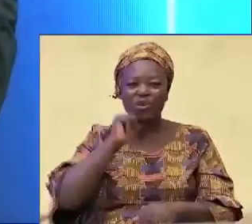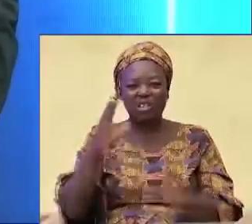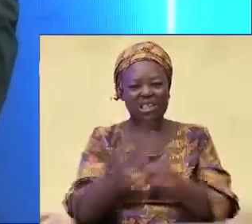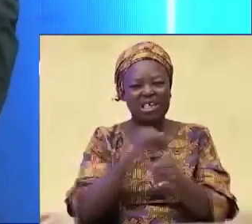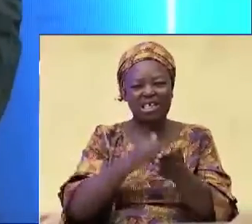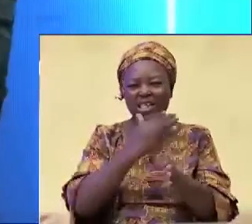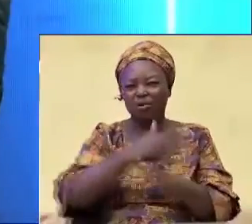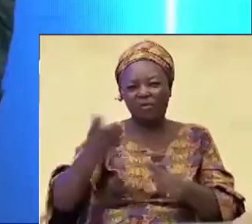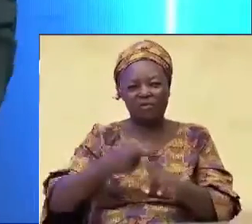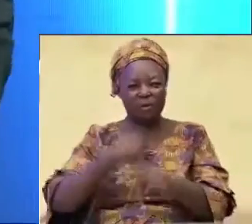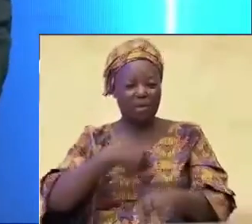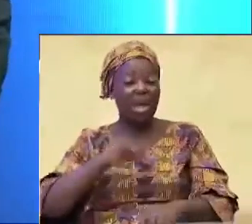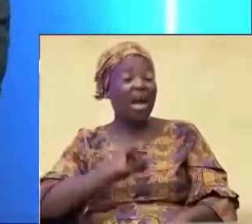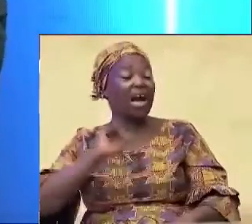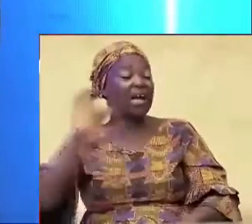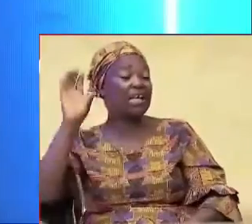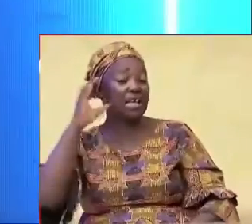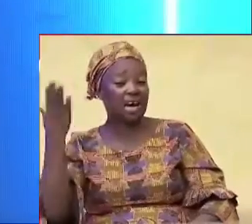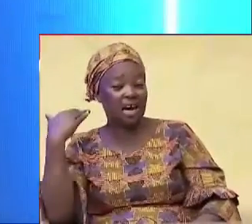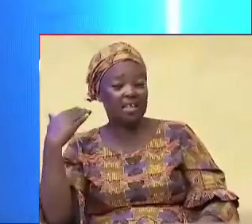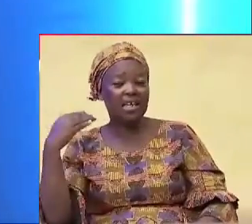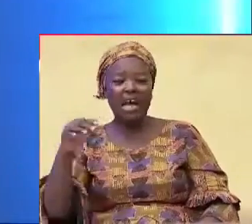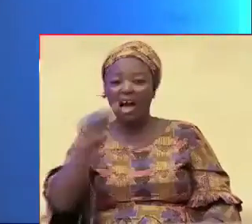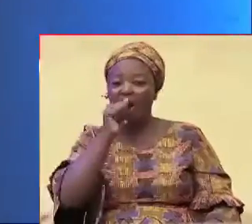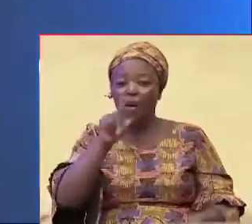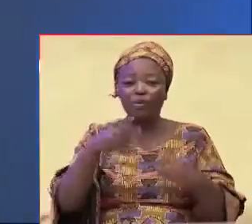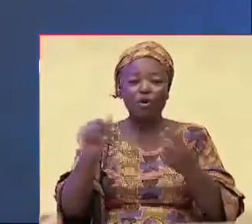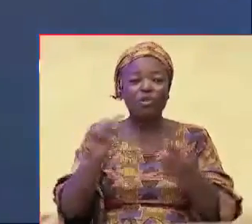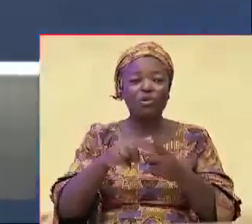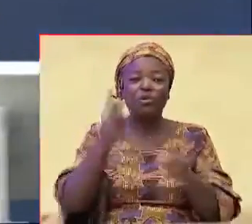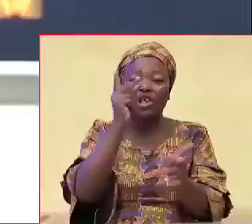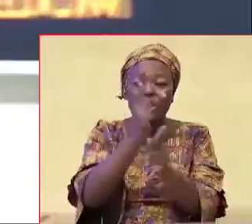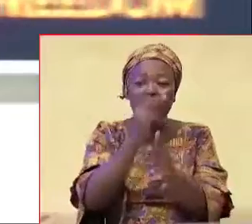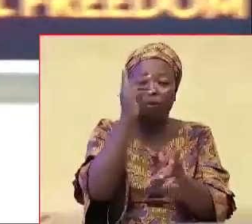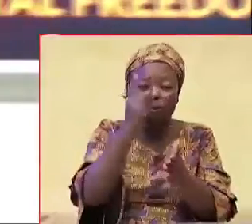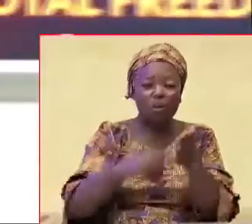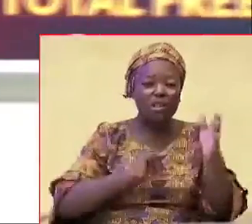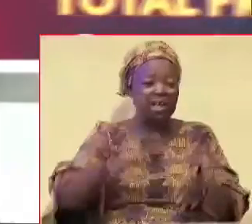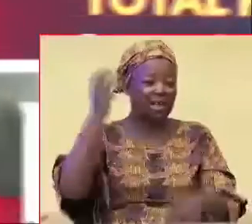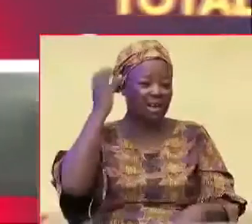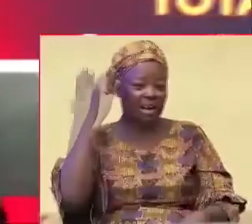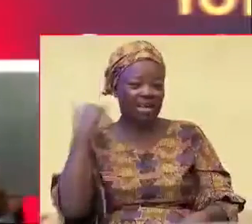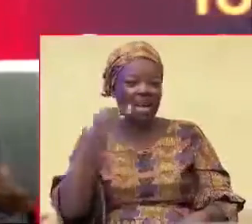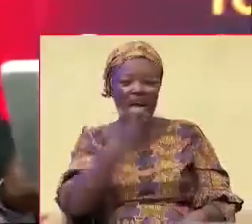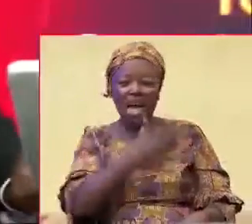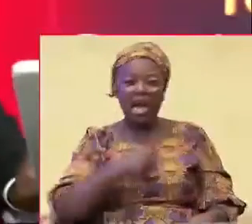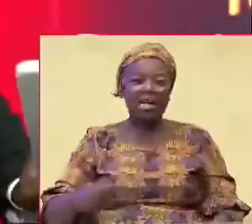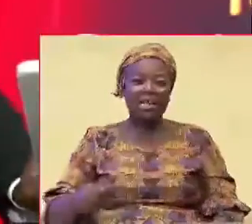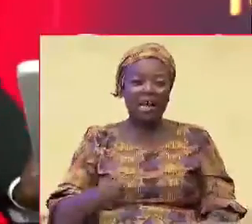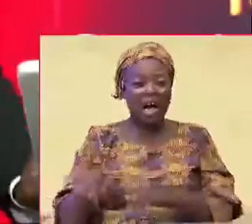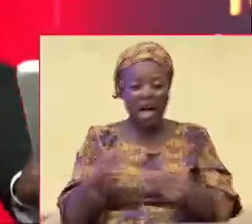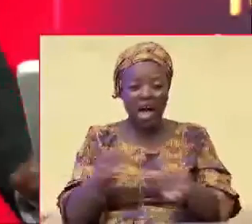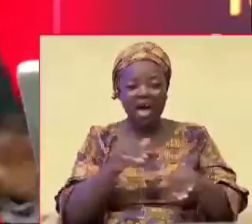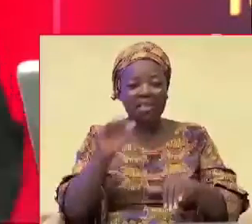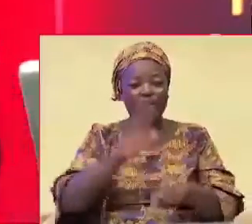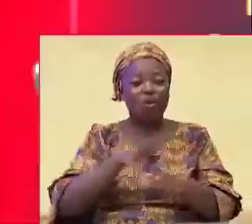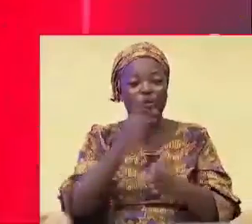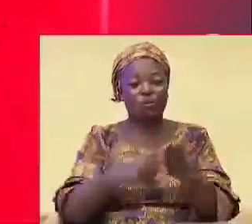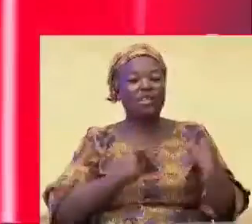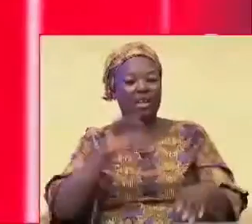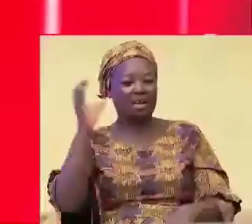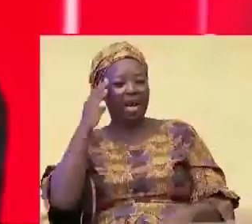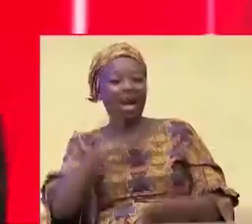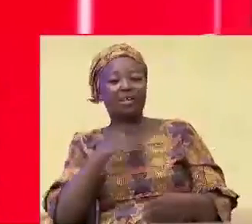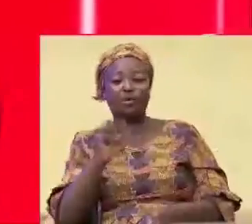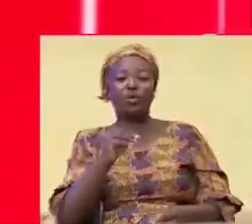their actions will not take it away from me. I heard. I'm going to keep what I've heard. I'm going to